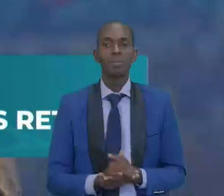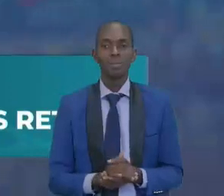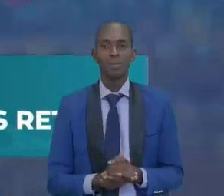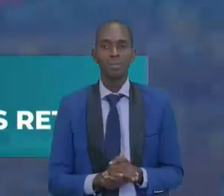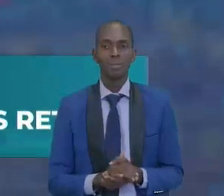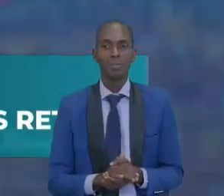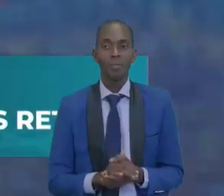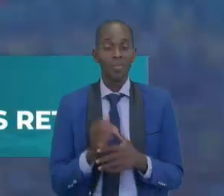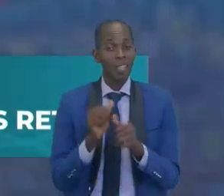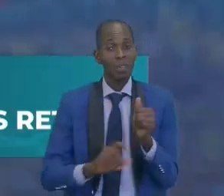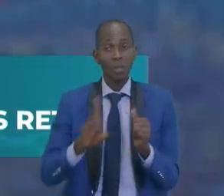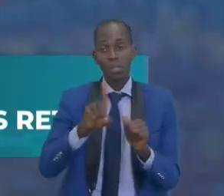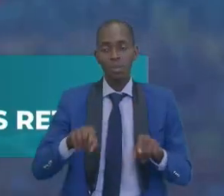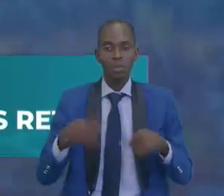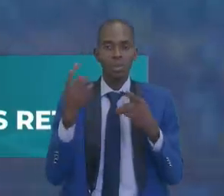Everywhere you go,